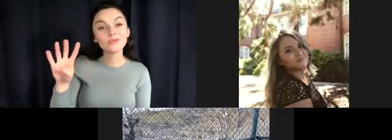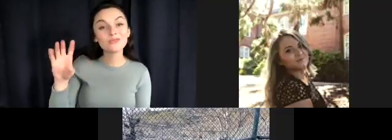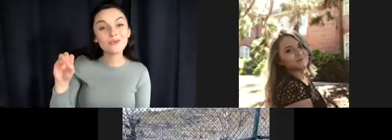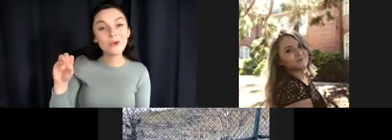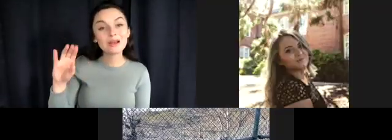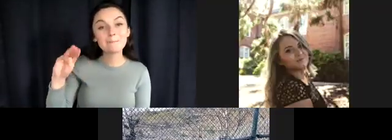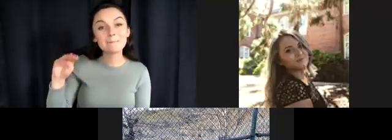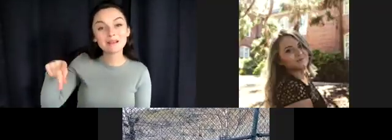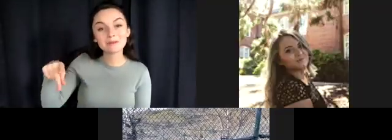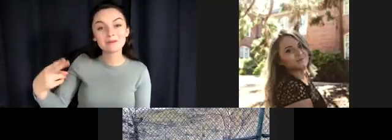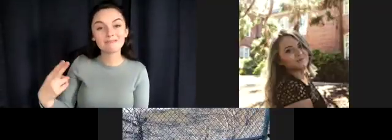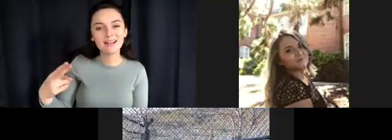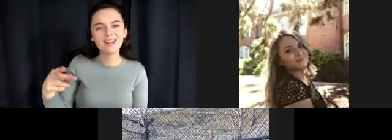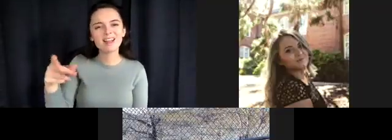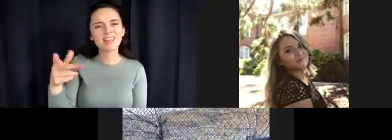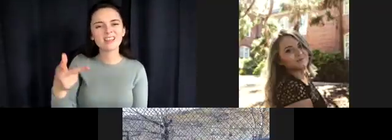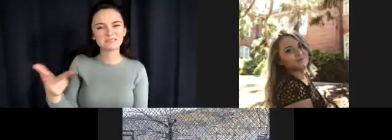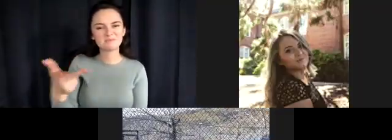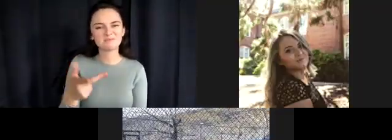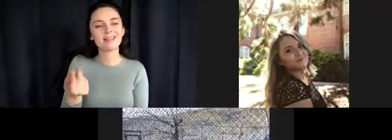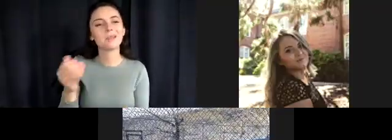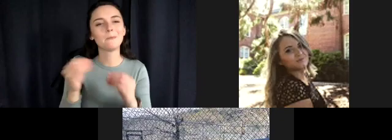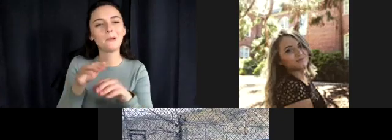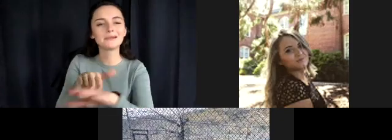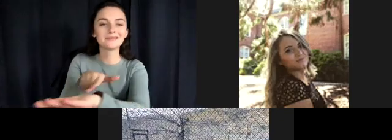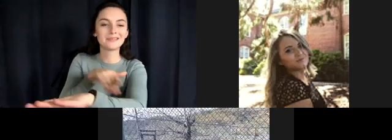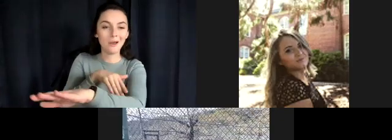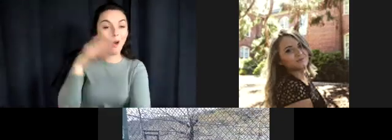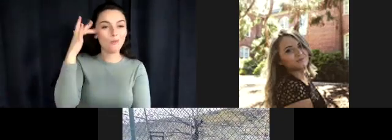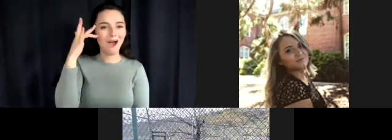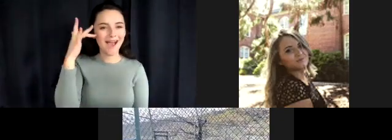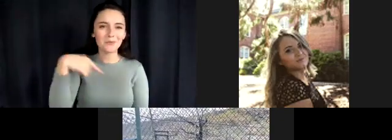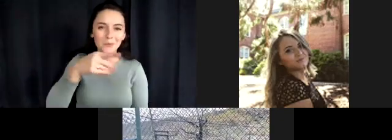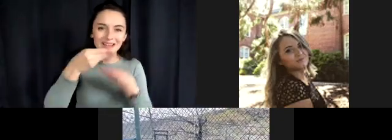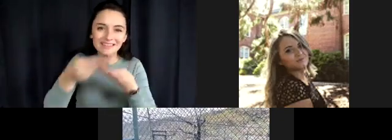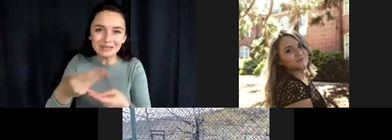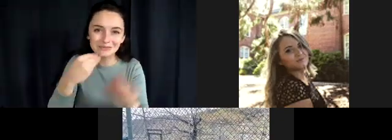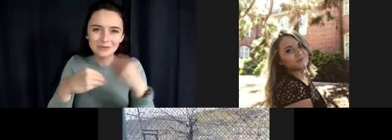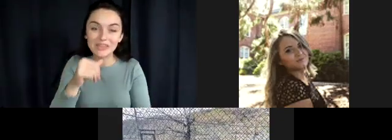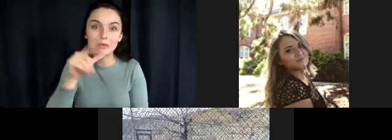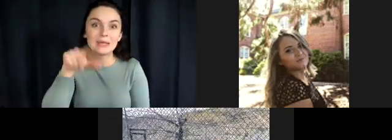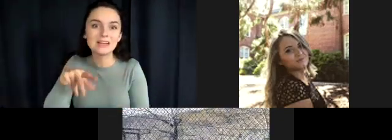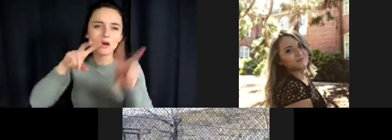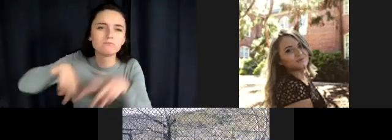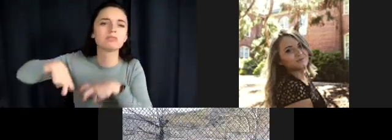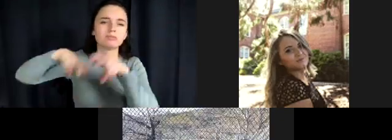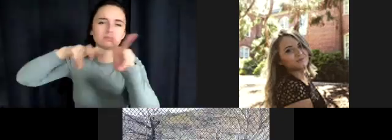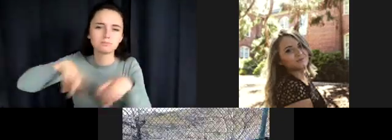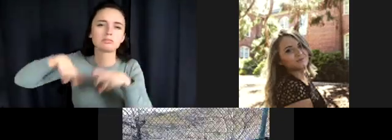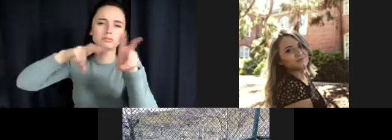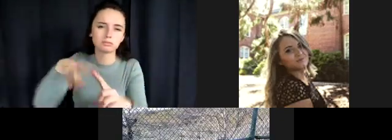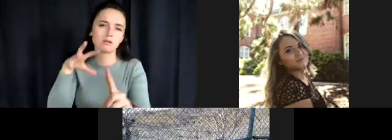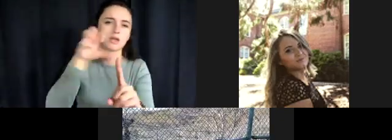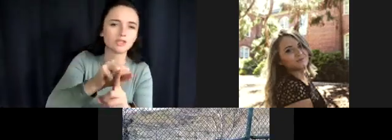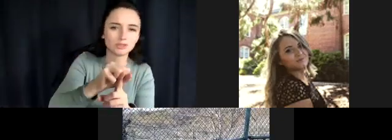hour. These guys are going to be a little slower because they don't have to catch their food. We give them their food. So they're not as fast as wild